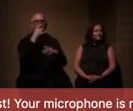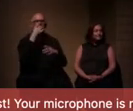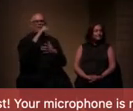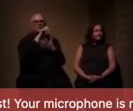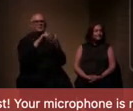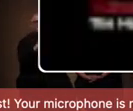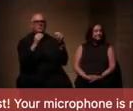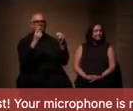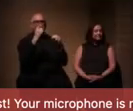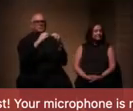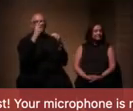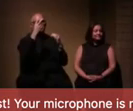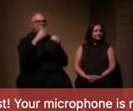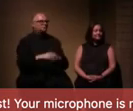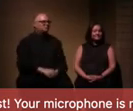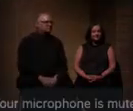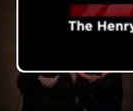2.